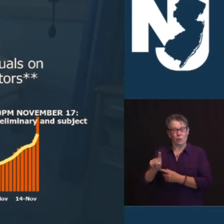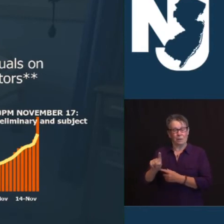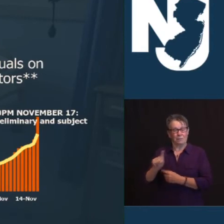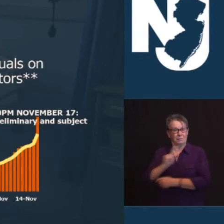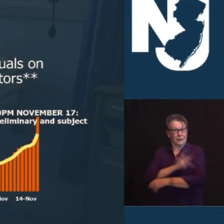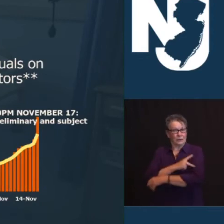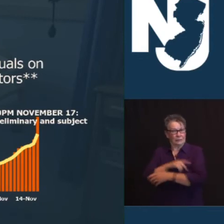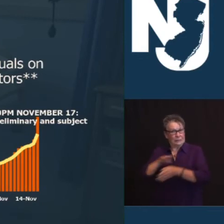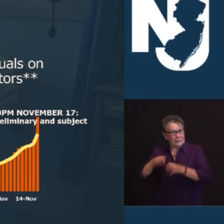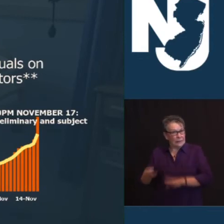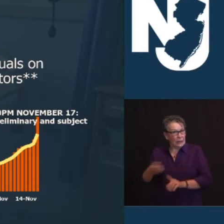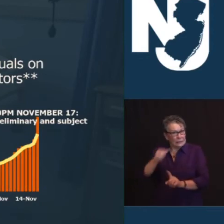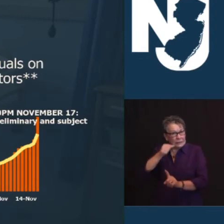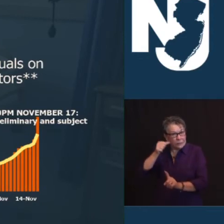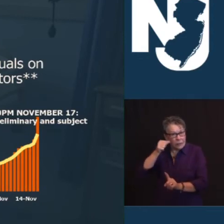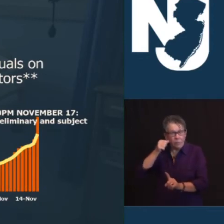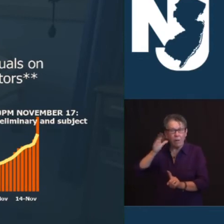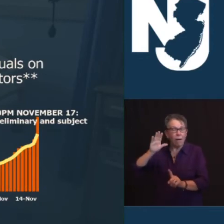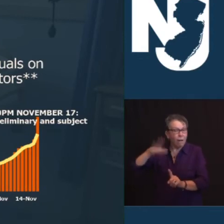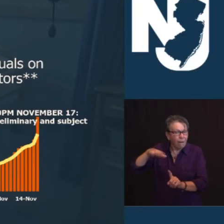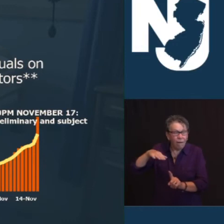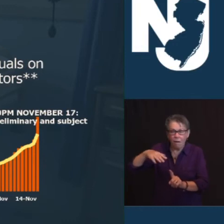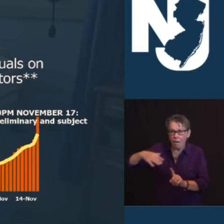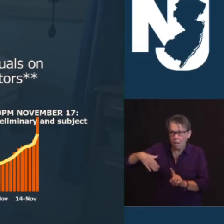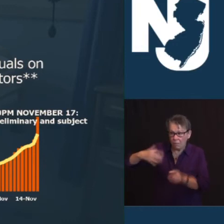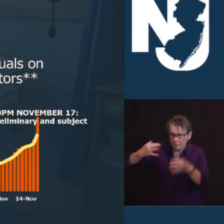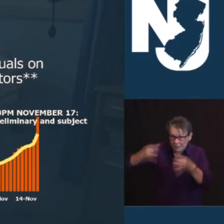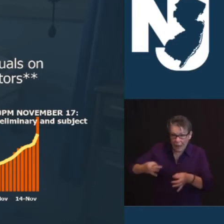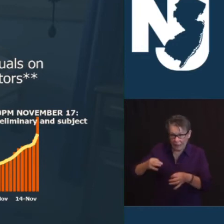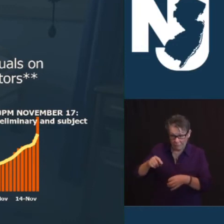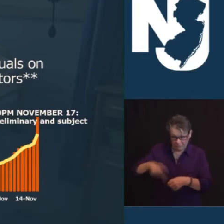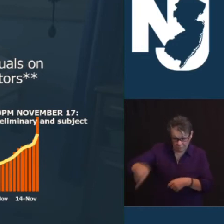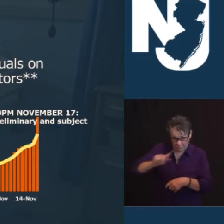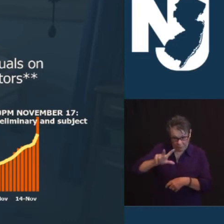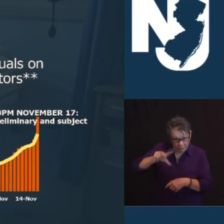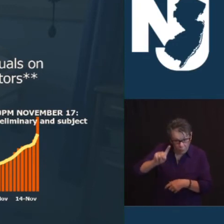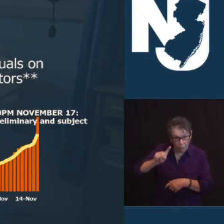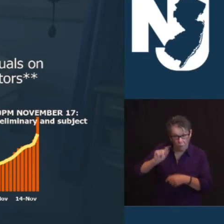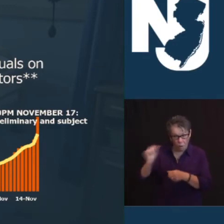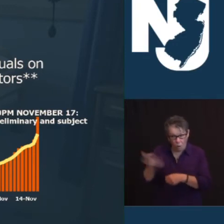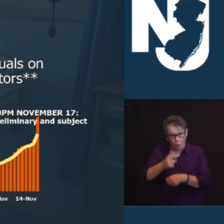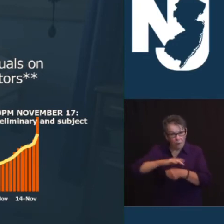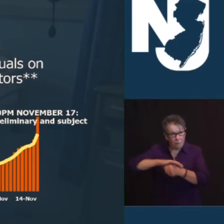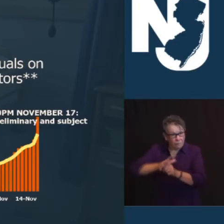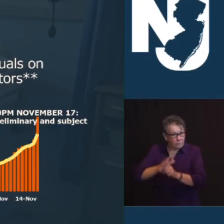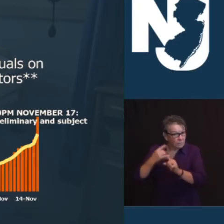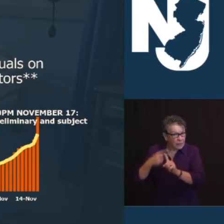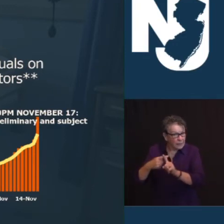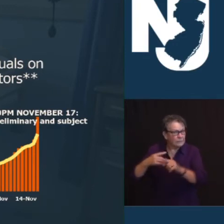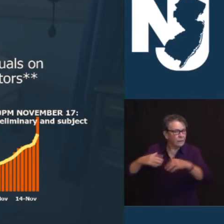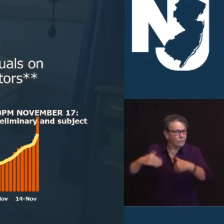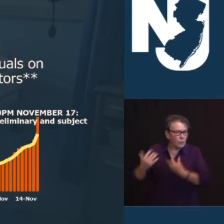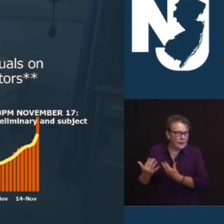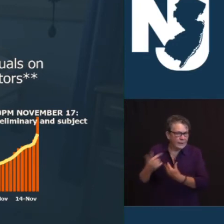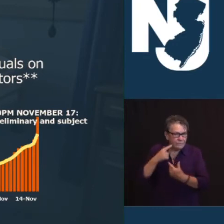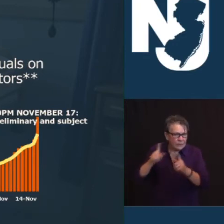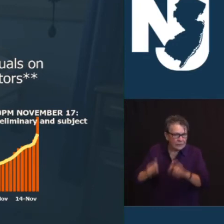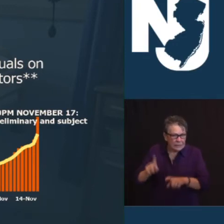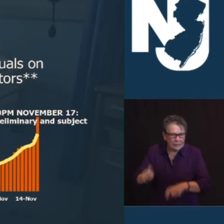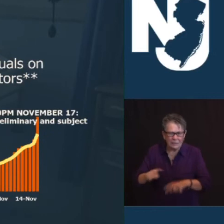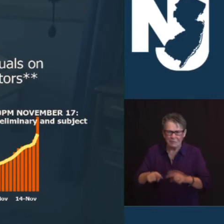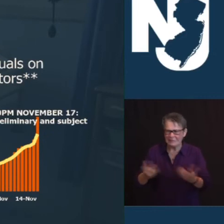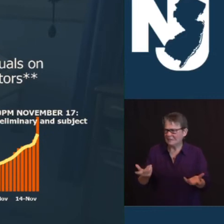confirmation. There is no way, if we take a quick time out here, there is no way to sugarcoat any of these numbers. They are not good, and they are trending